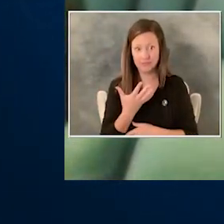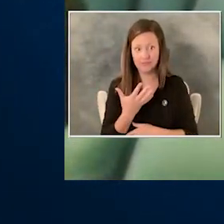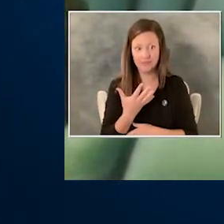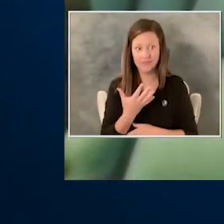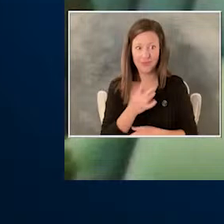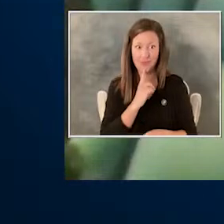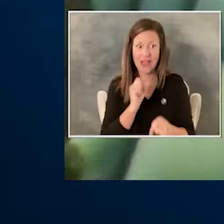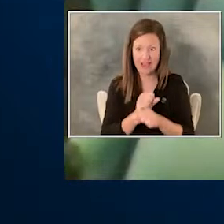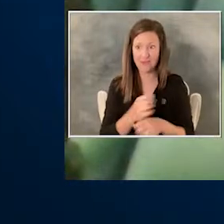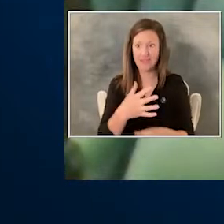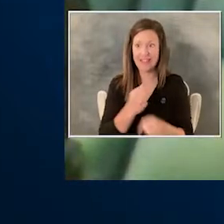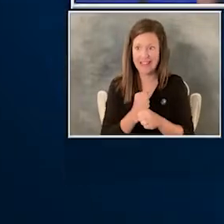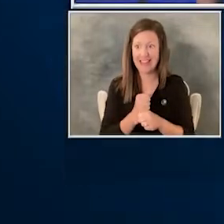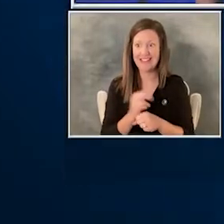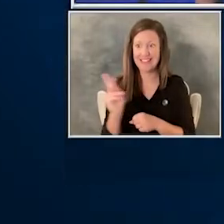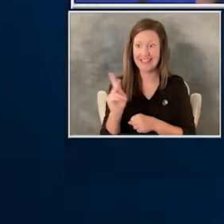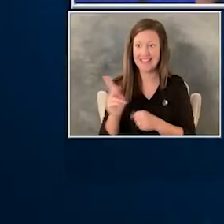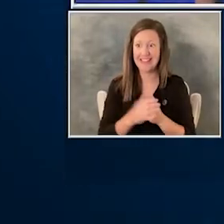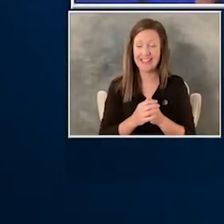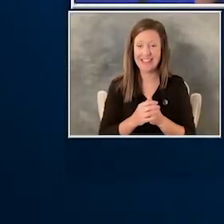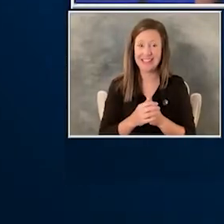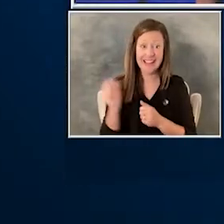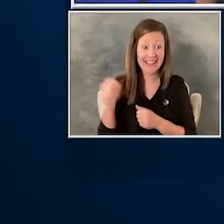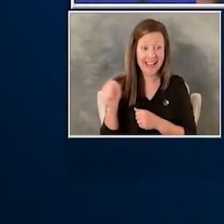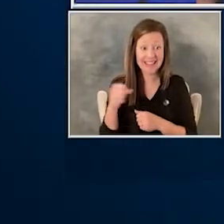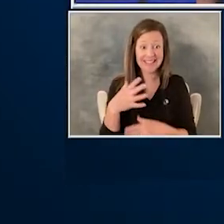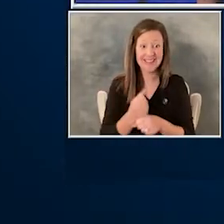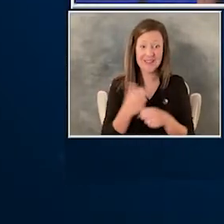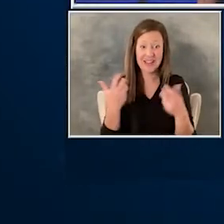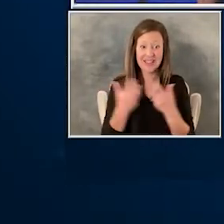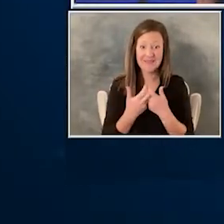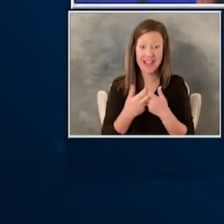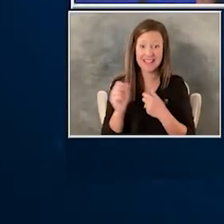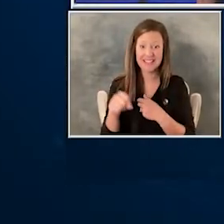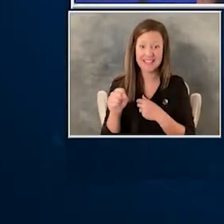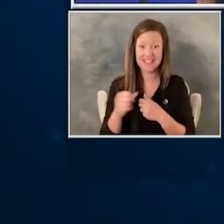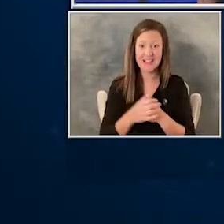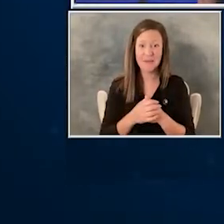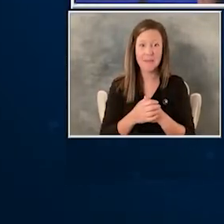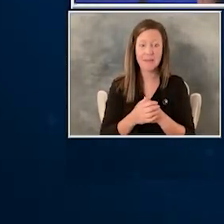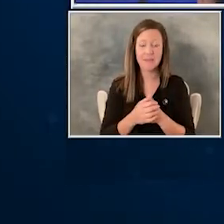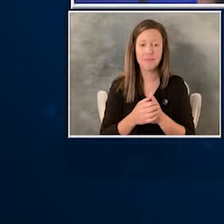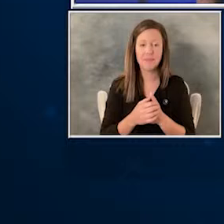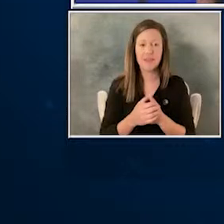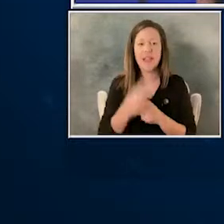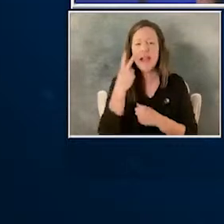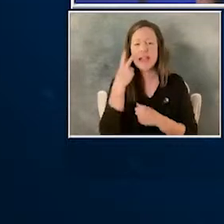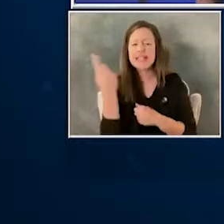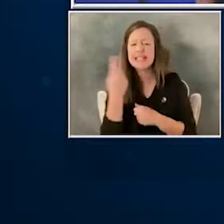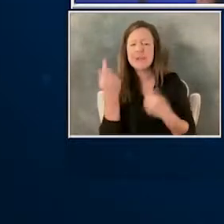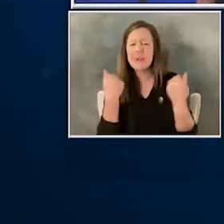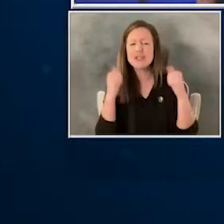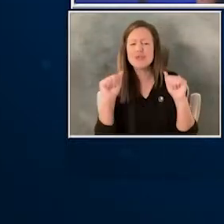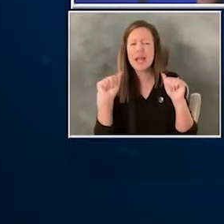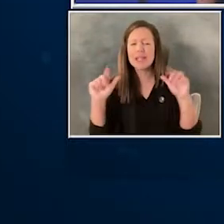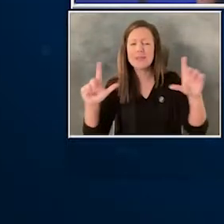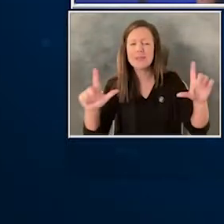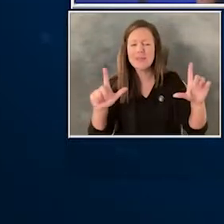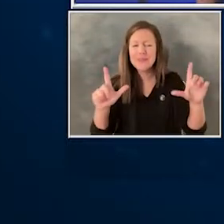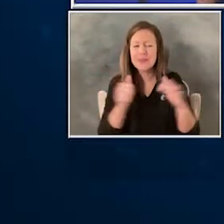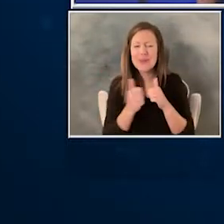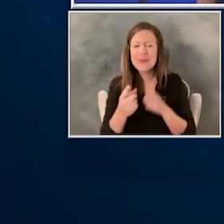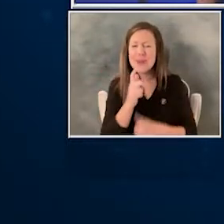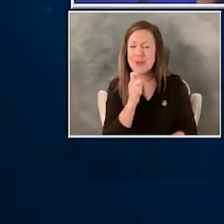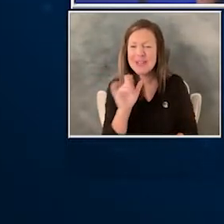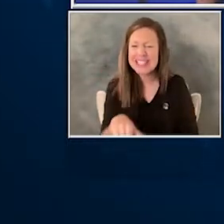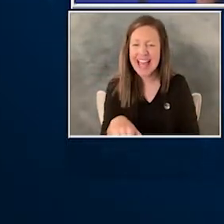So yeah, you got the match. Who's yes, I got the match. There's someone trying to come into the screen with you. Who is that next to